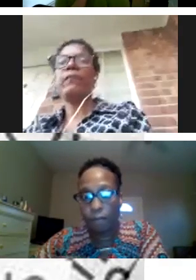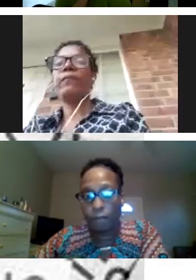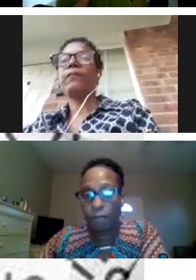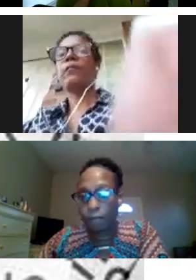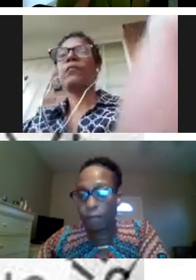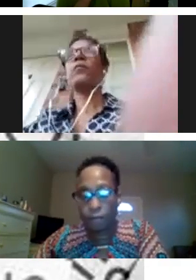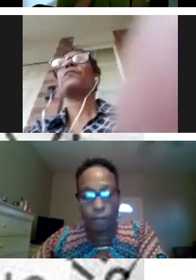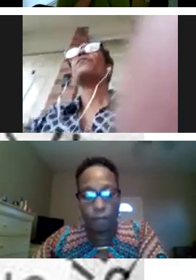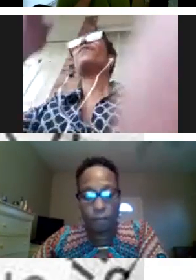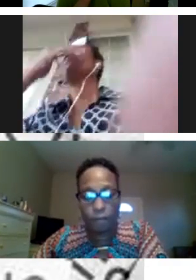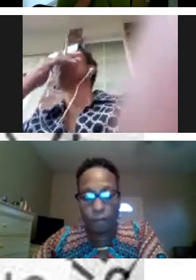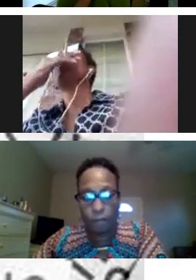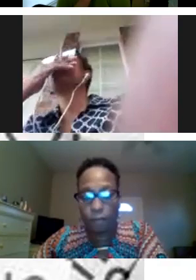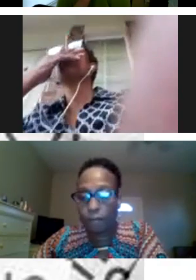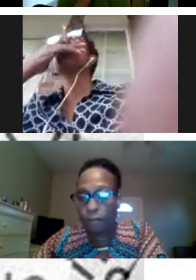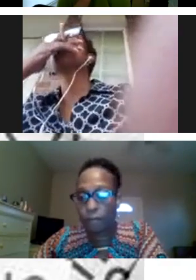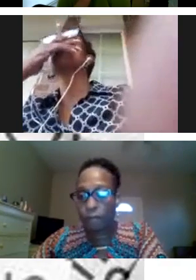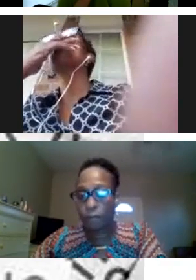Thank you.